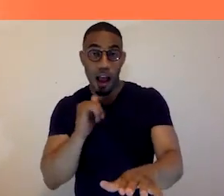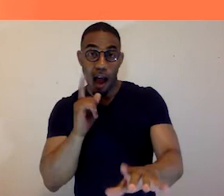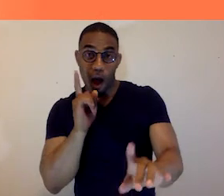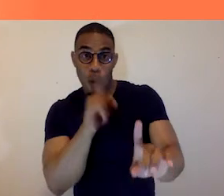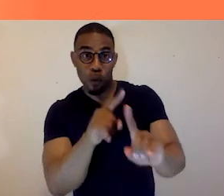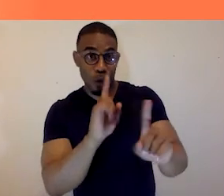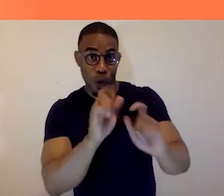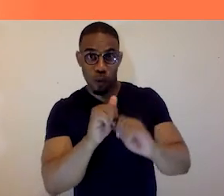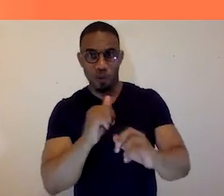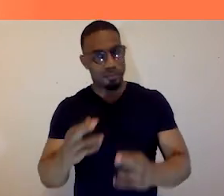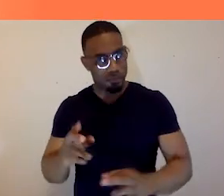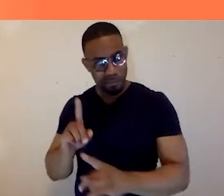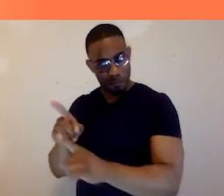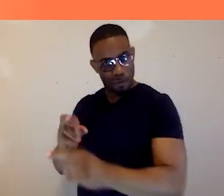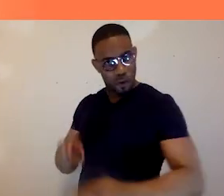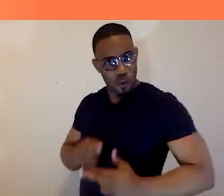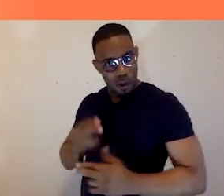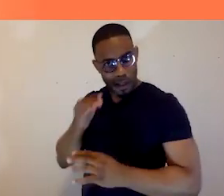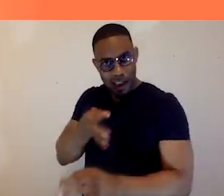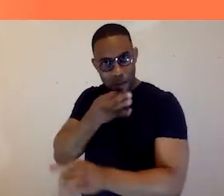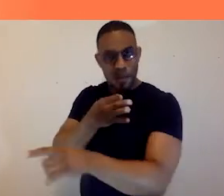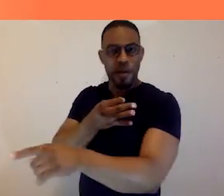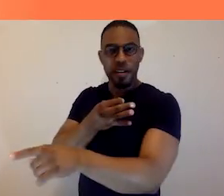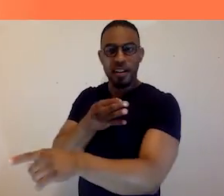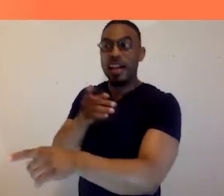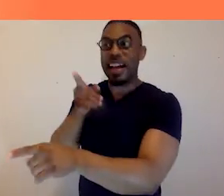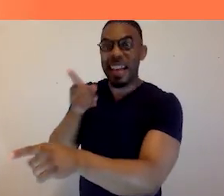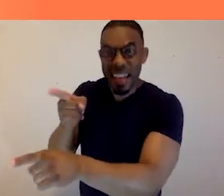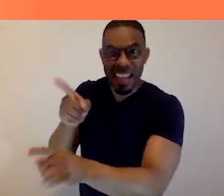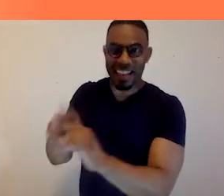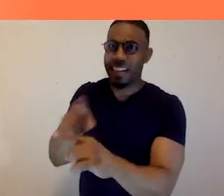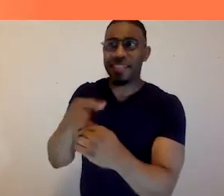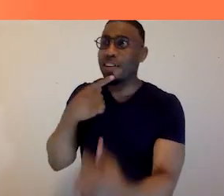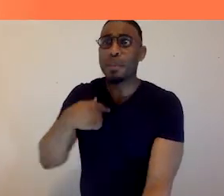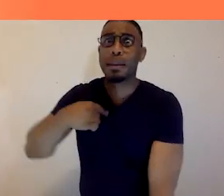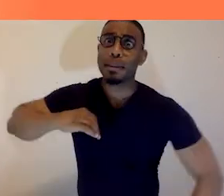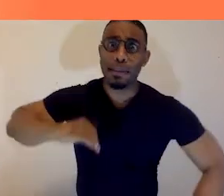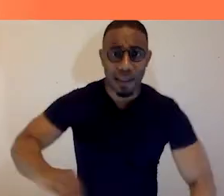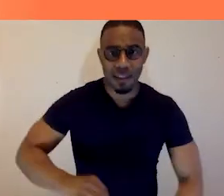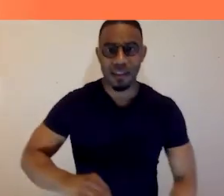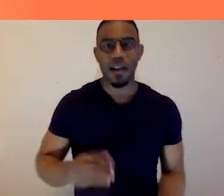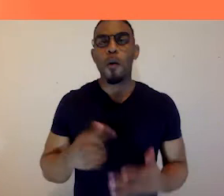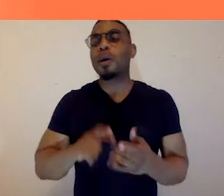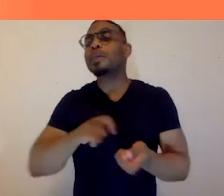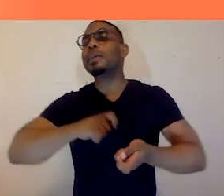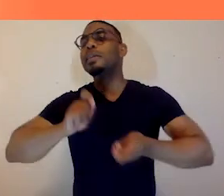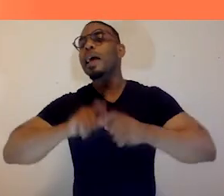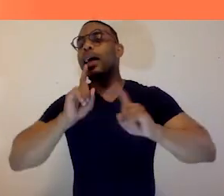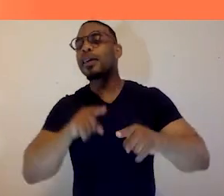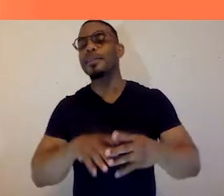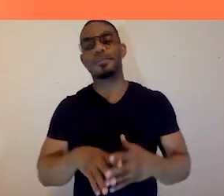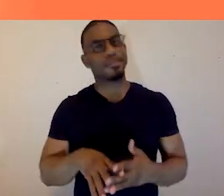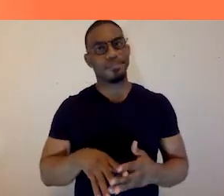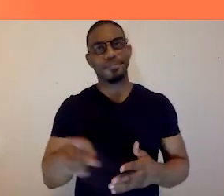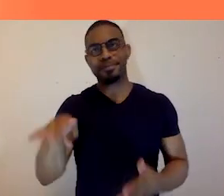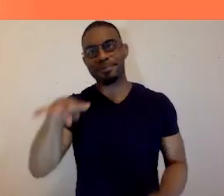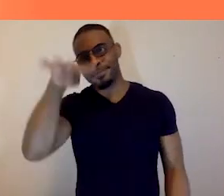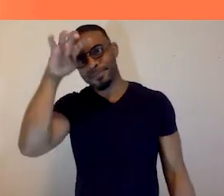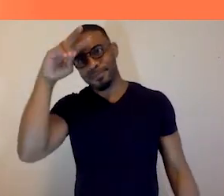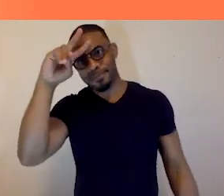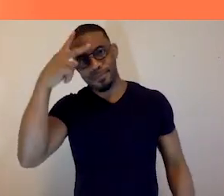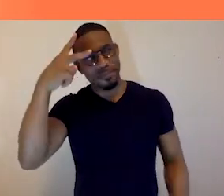to talk with resident expert, and he couldn't even tell me like what's the exact answer here. He couldn't